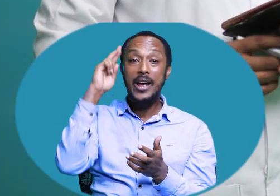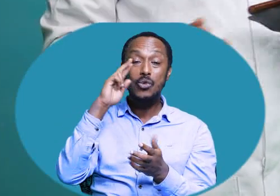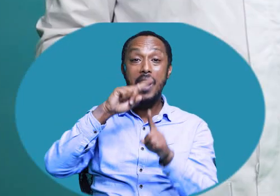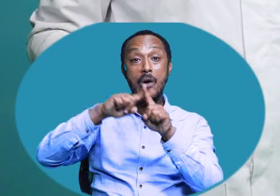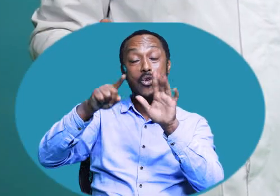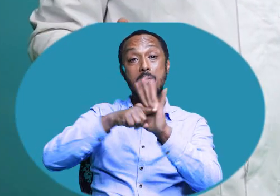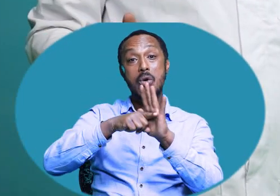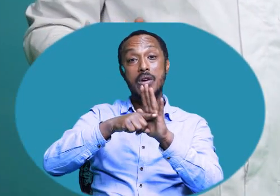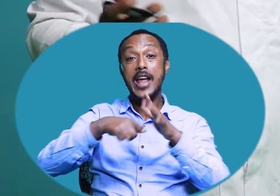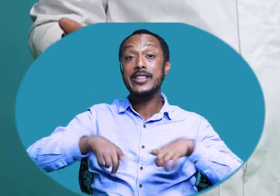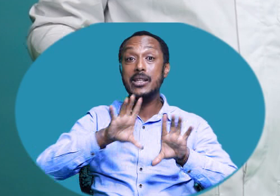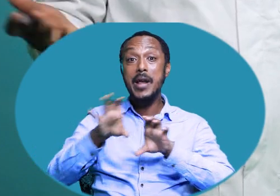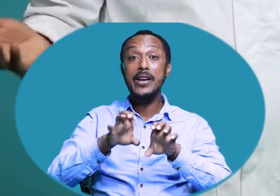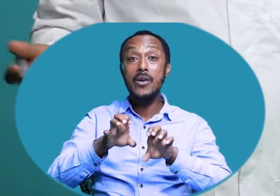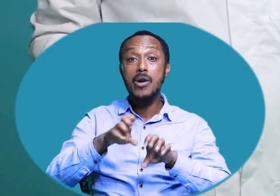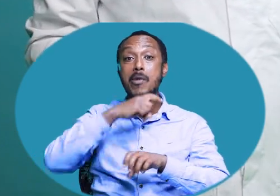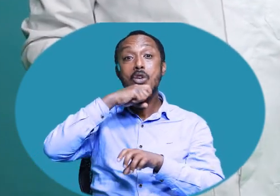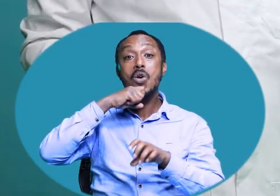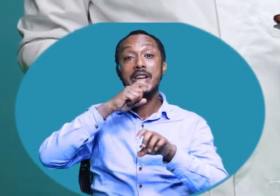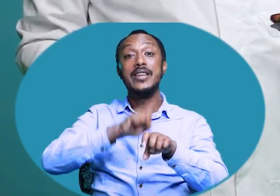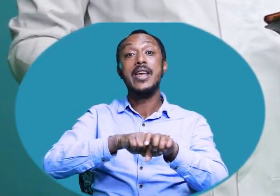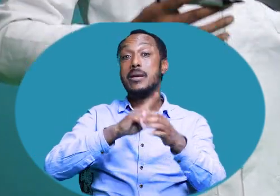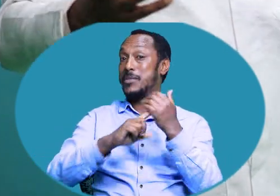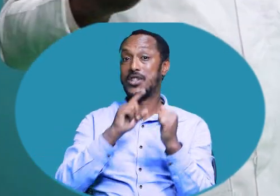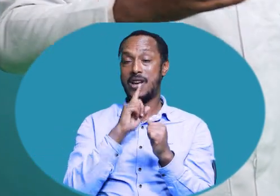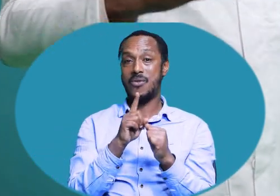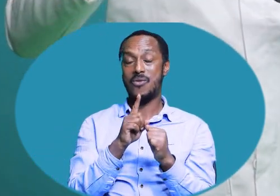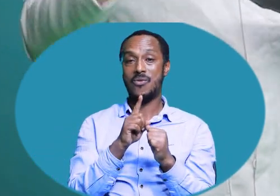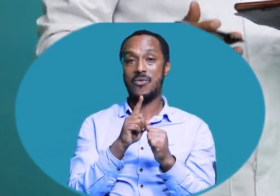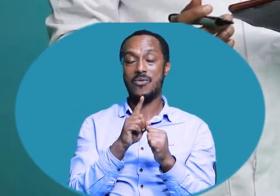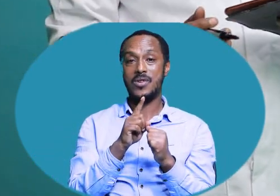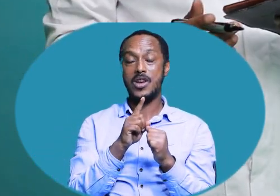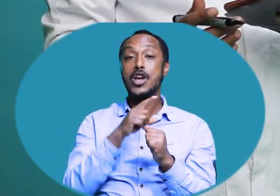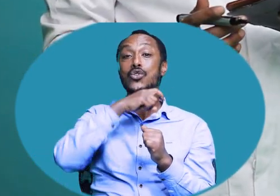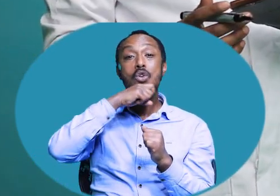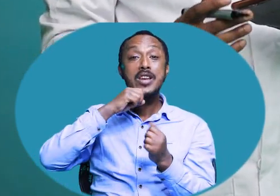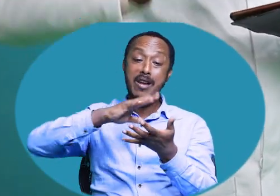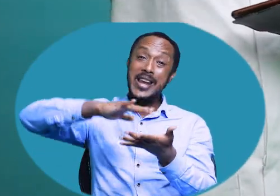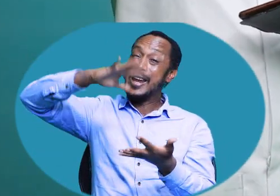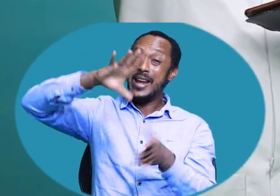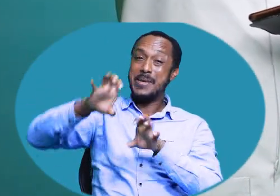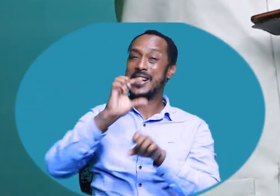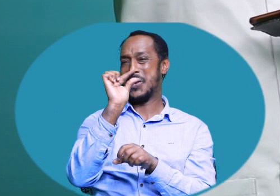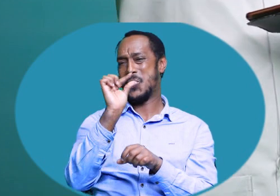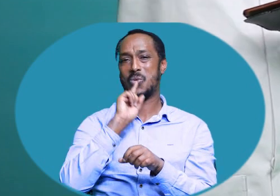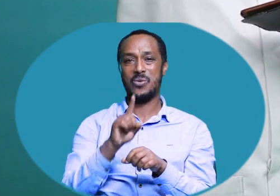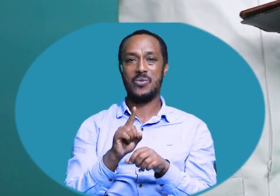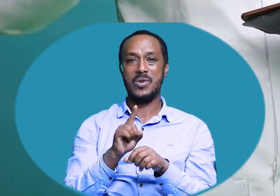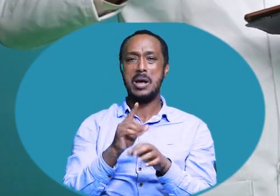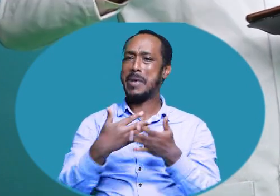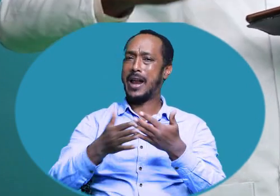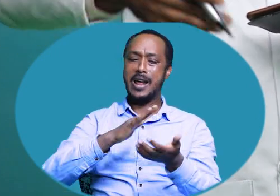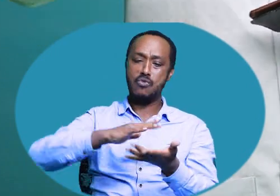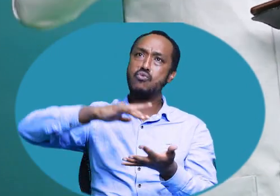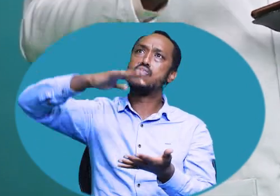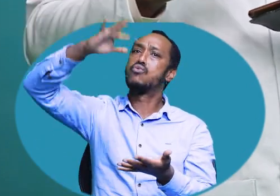Because ionic compounds are exist in which state? In solid state. Solids are in volatility low. High volatility is gas, next